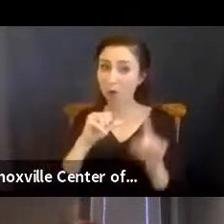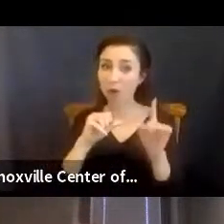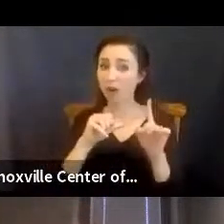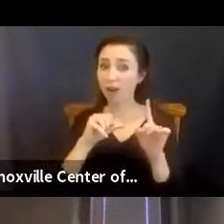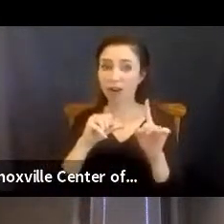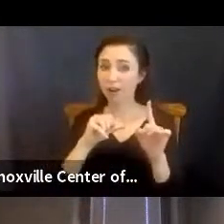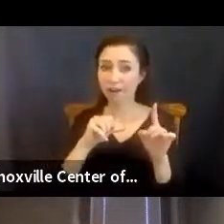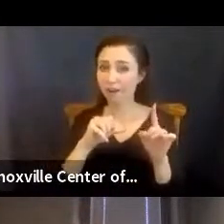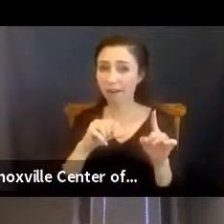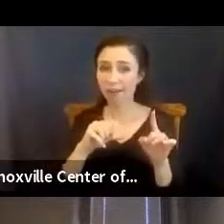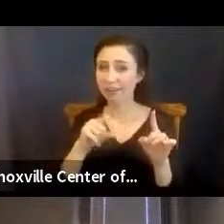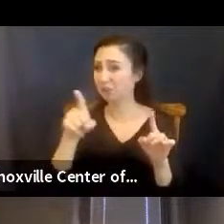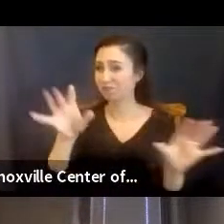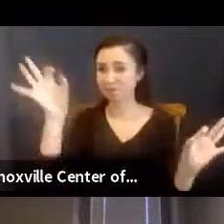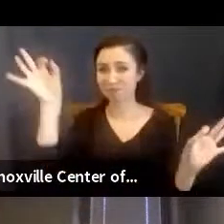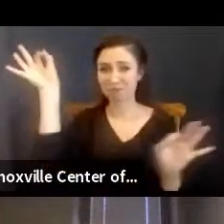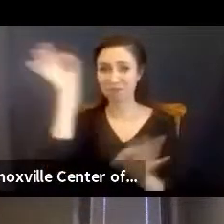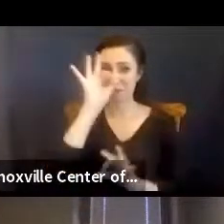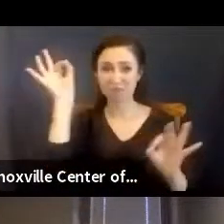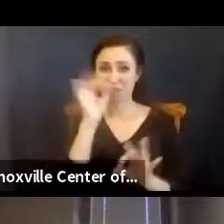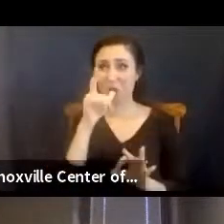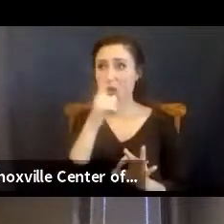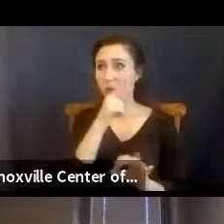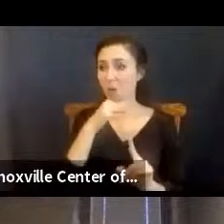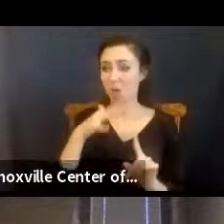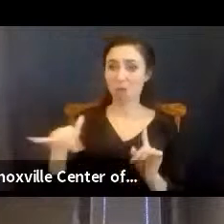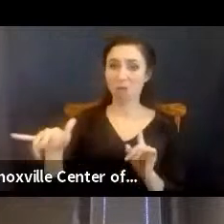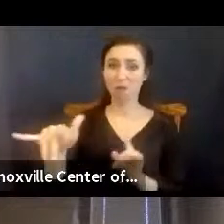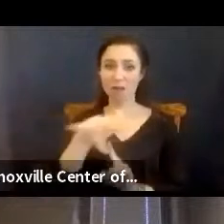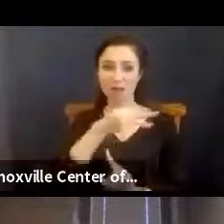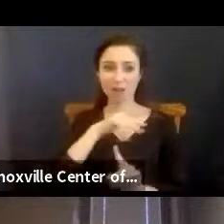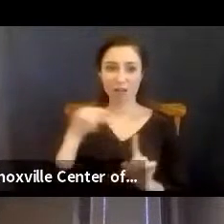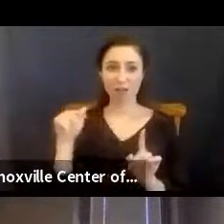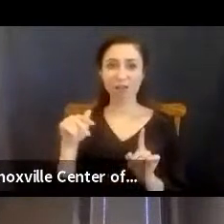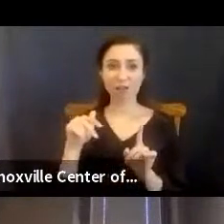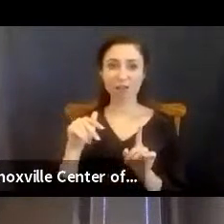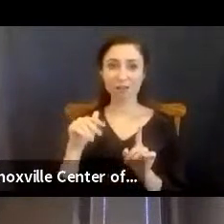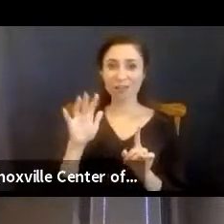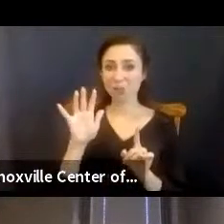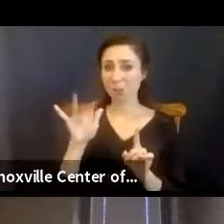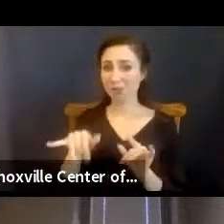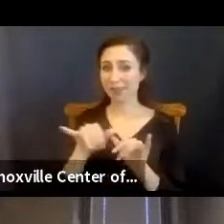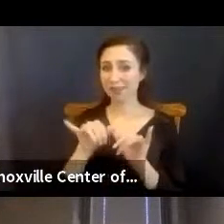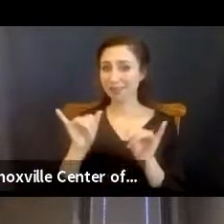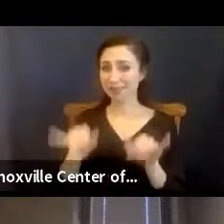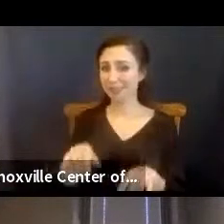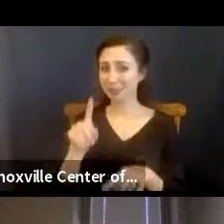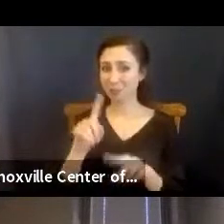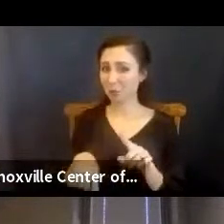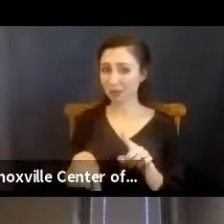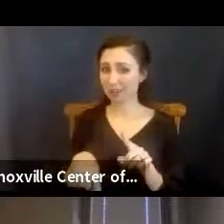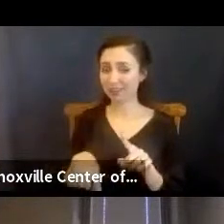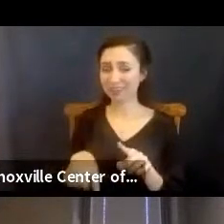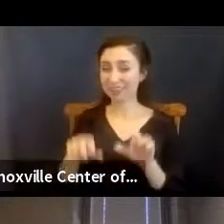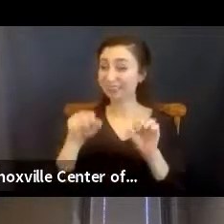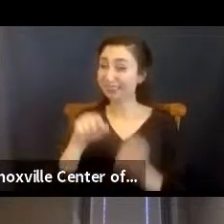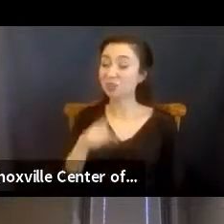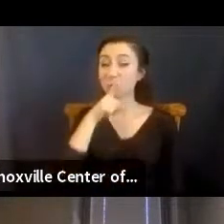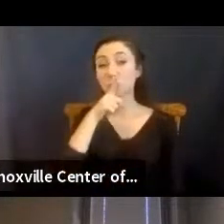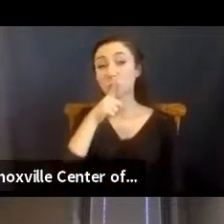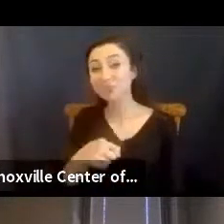restaurant, you have no idea who was around you. I mean, that seems fundamentally flawed. Can you really